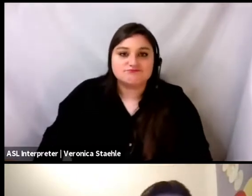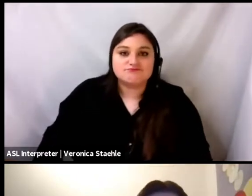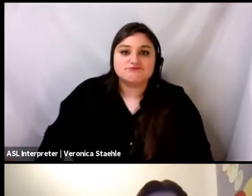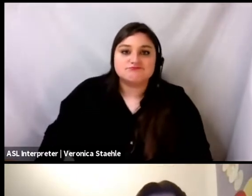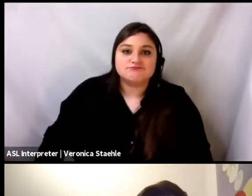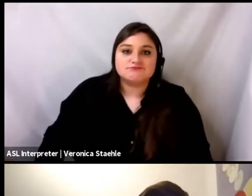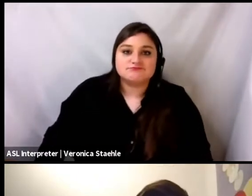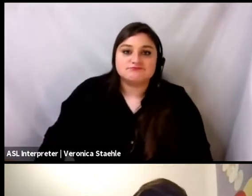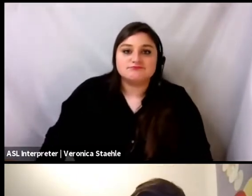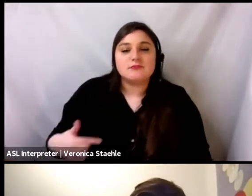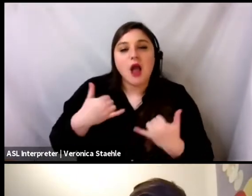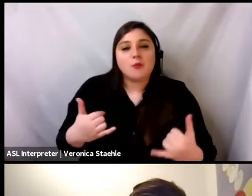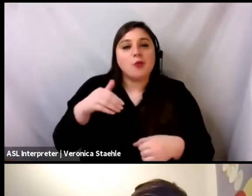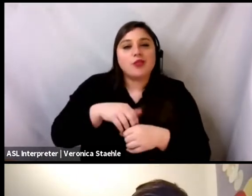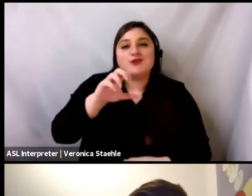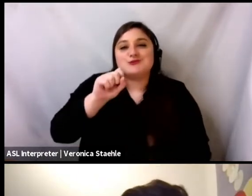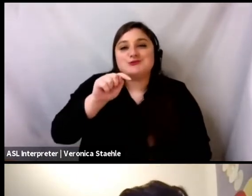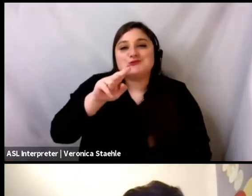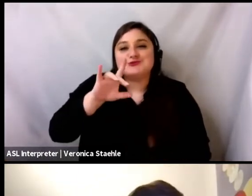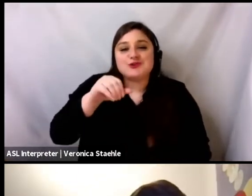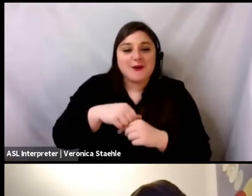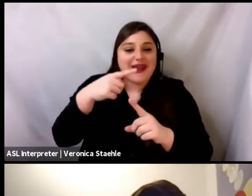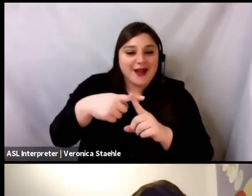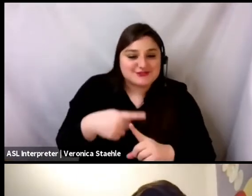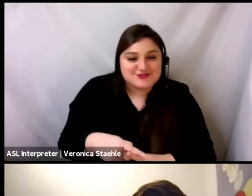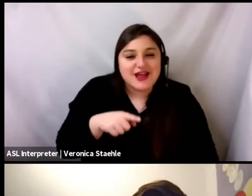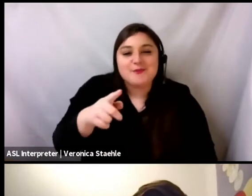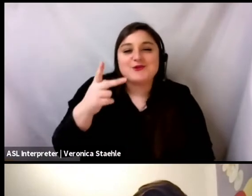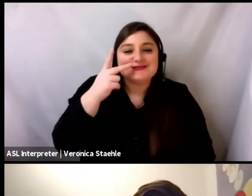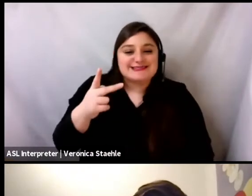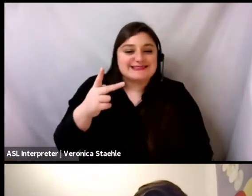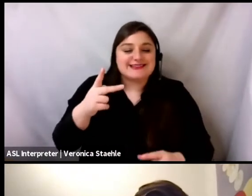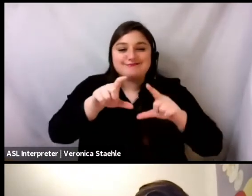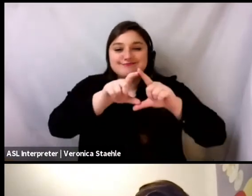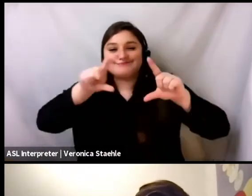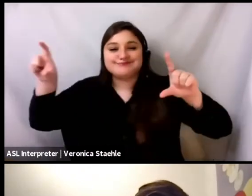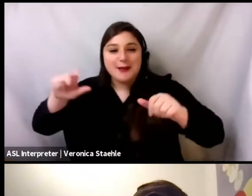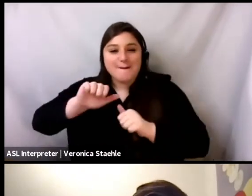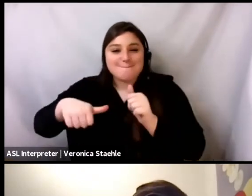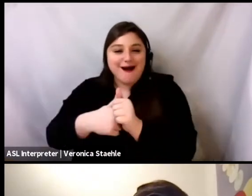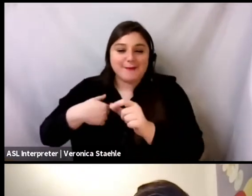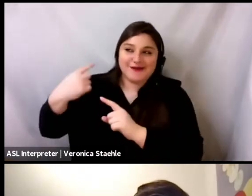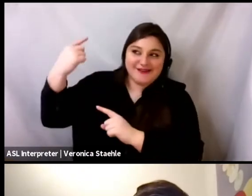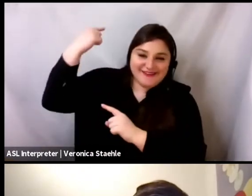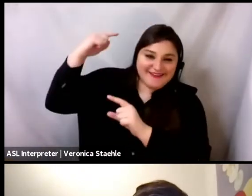It's night here, so there's artificial light, and you see a day planner with some high lit events on